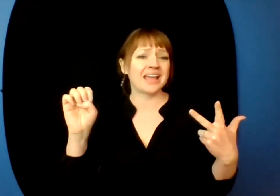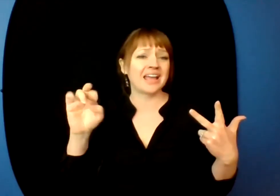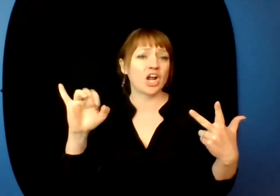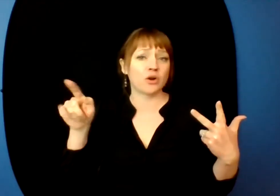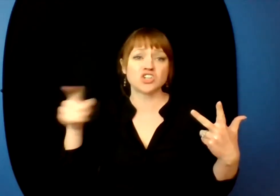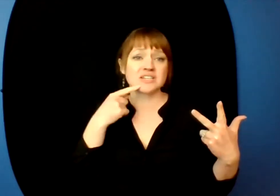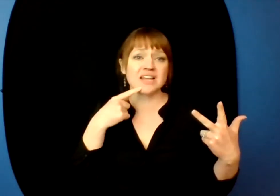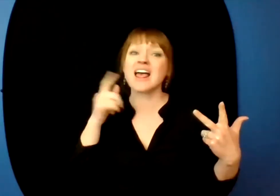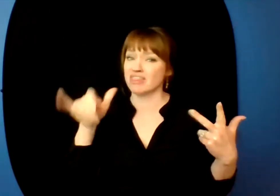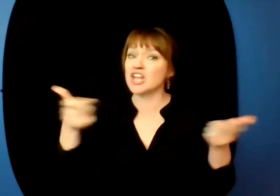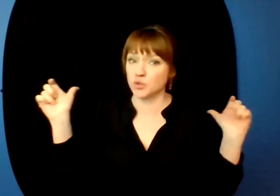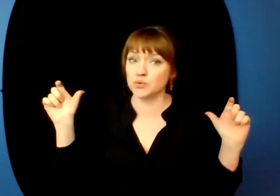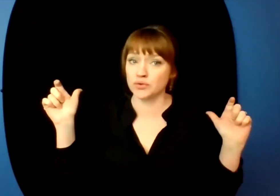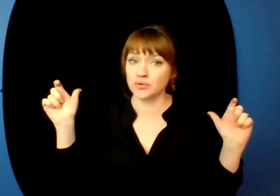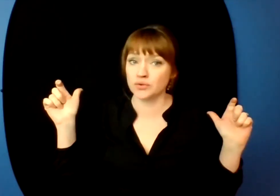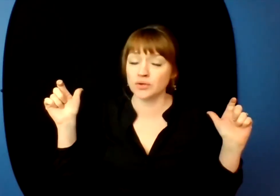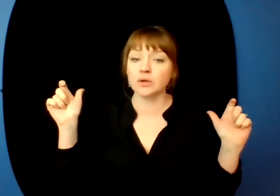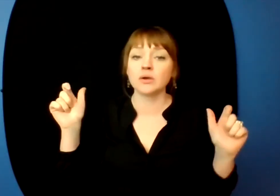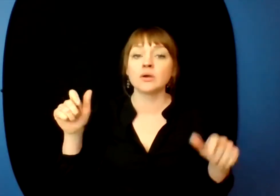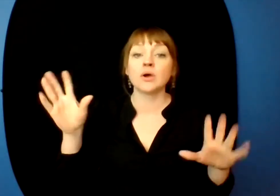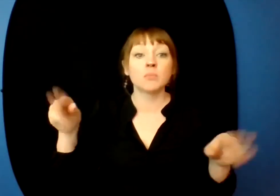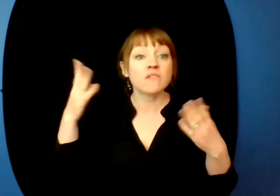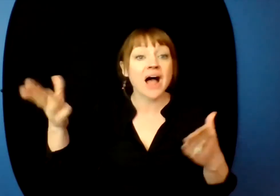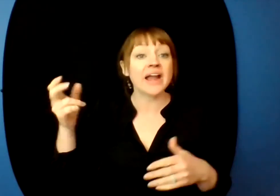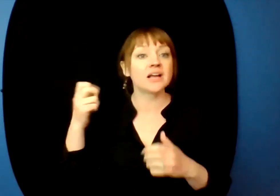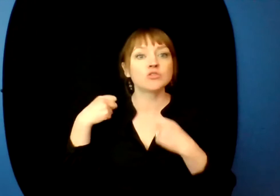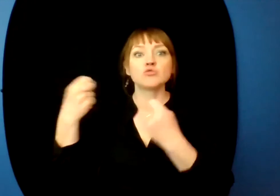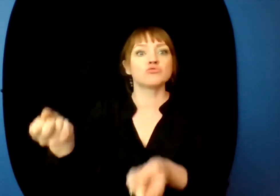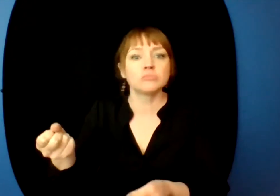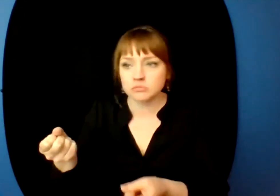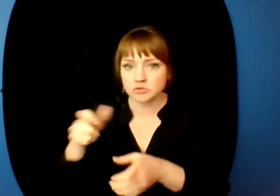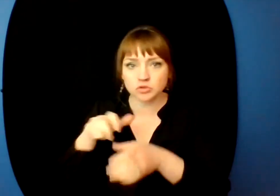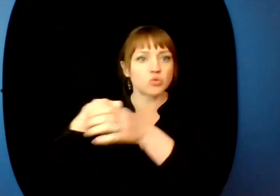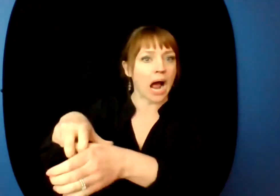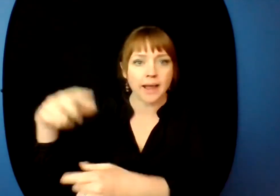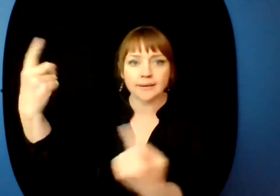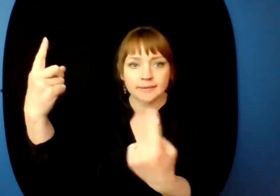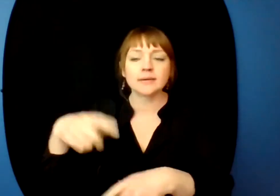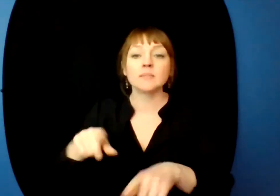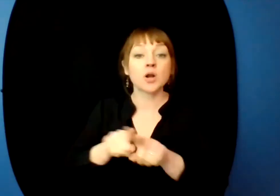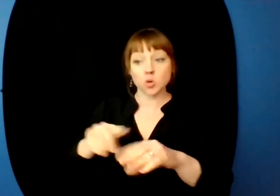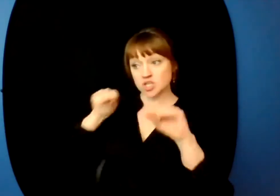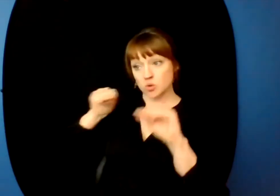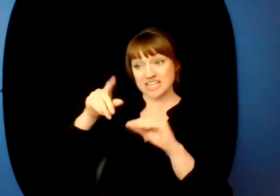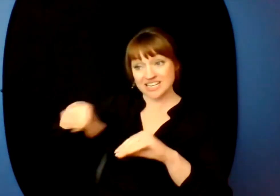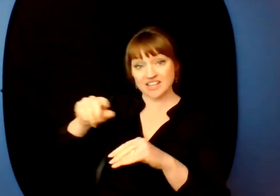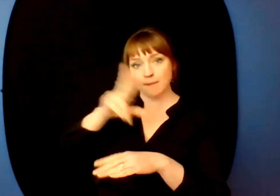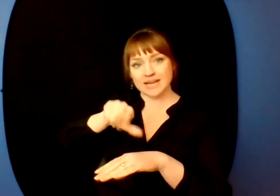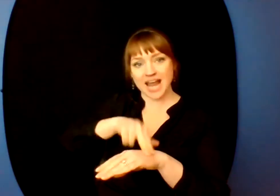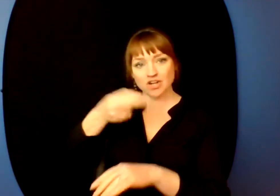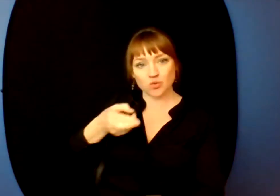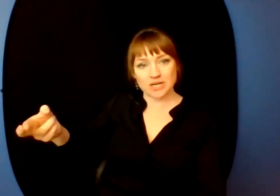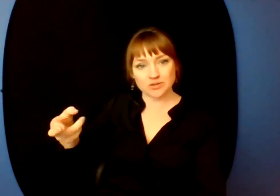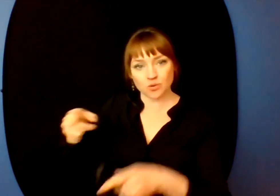one. So providing that ride, but also at the same time, what we do is teach them their natural resources while they're